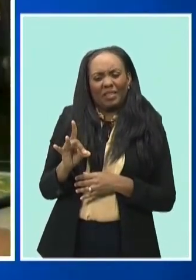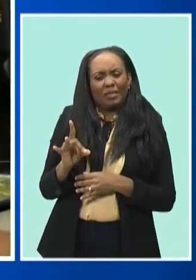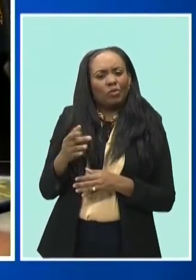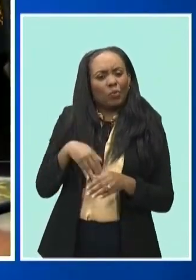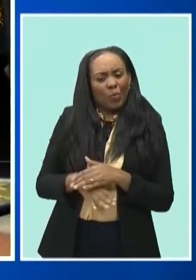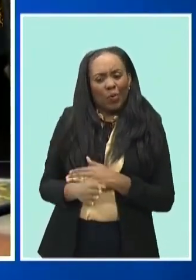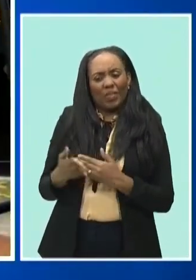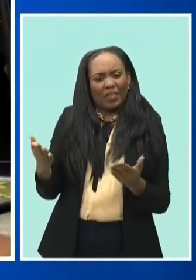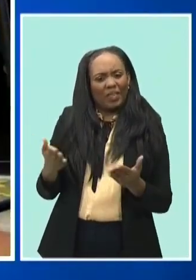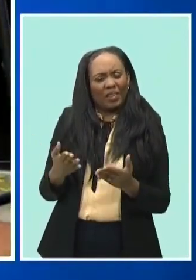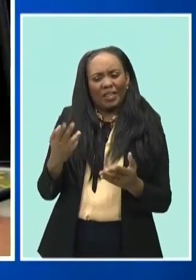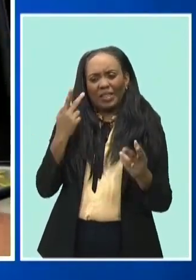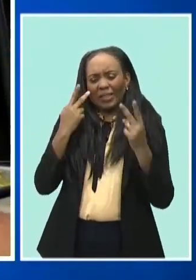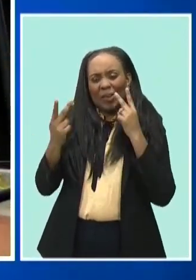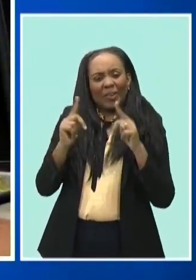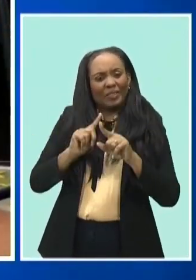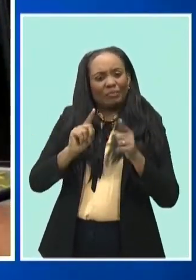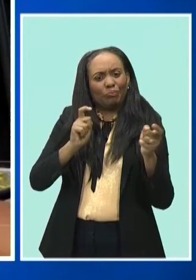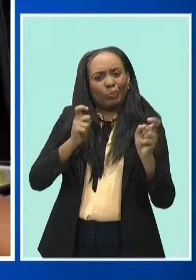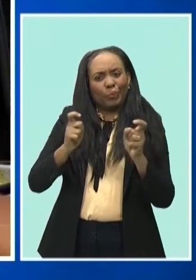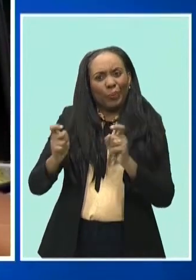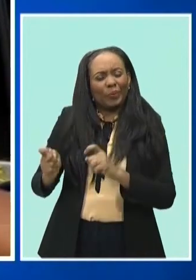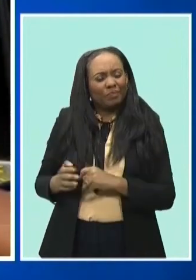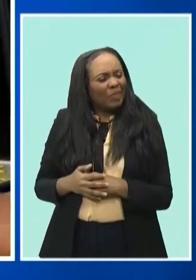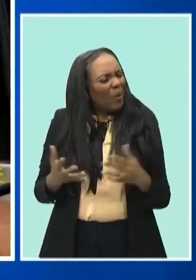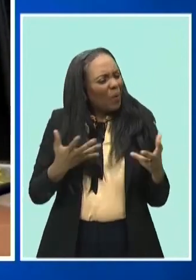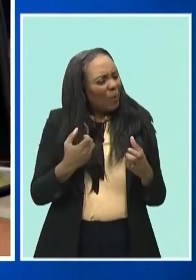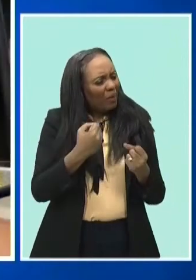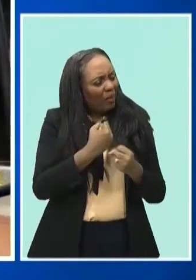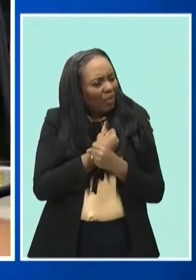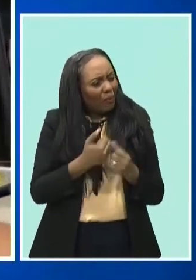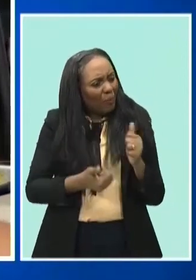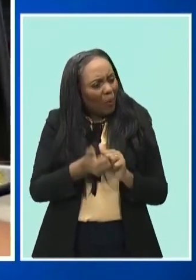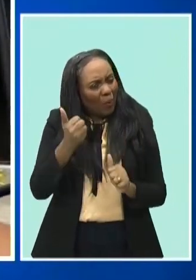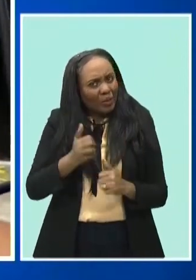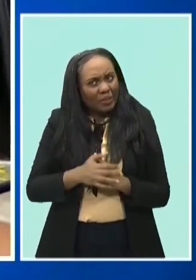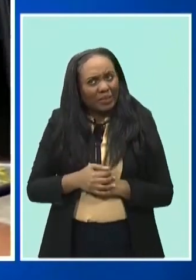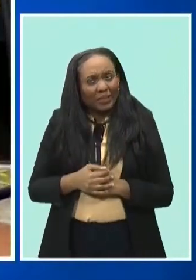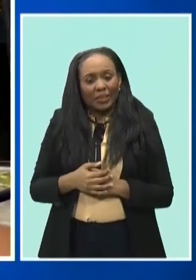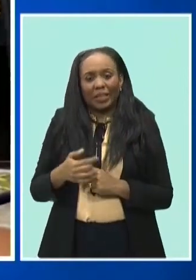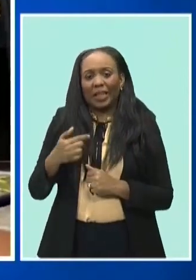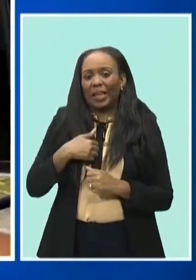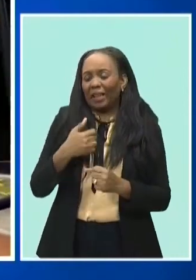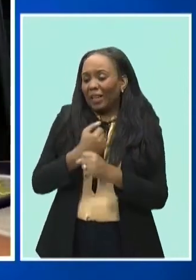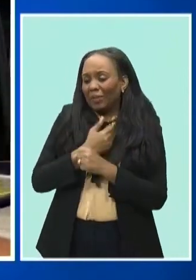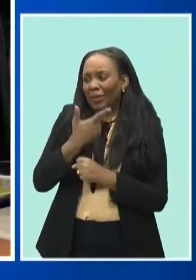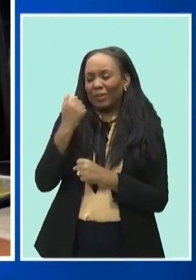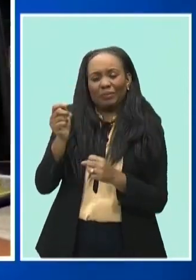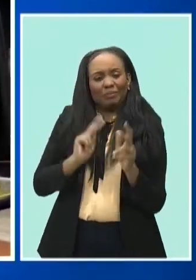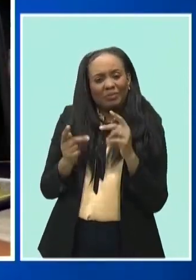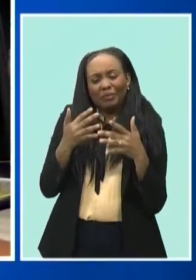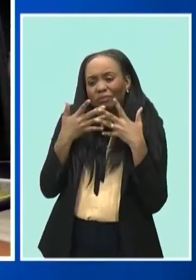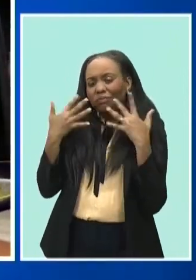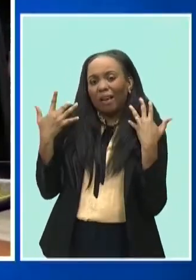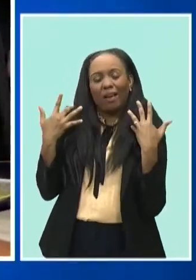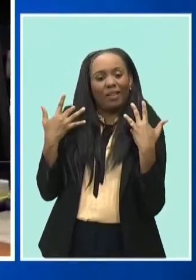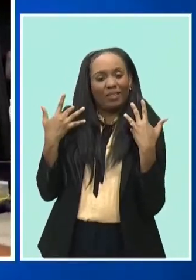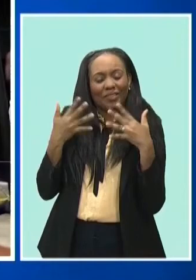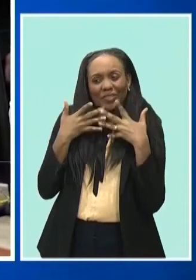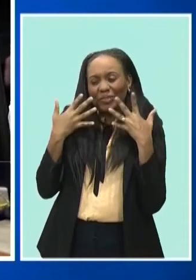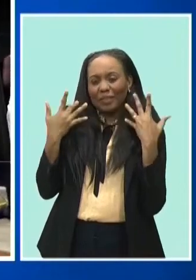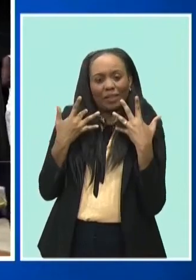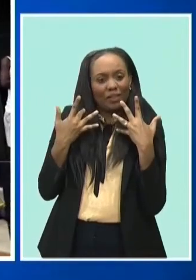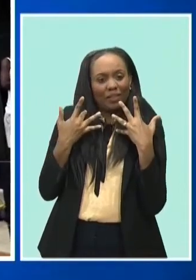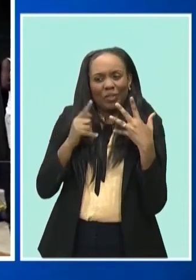last 78 years. What do you love most about this community? I love it because the people are very friendly and we are friendly in this